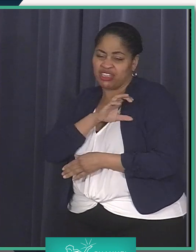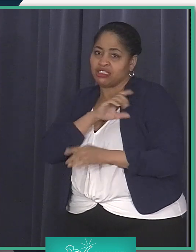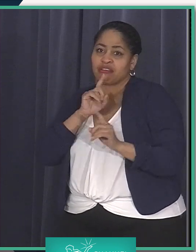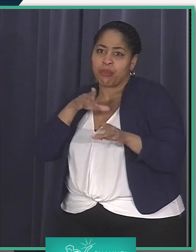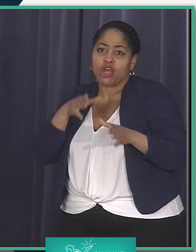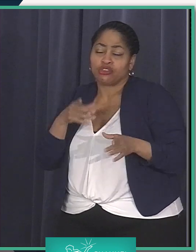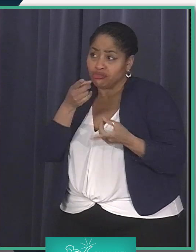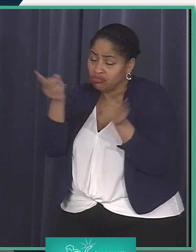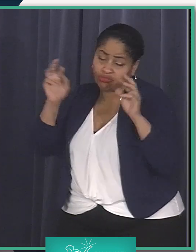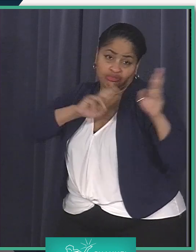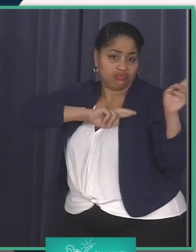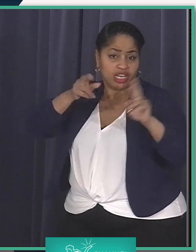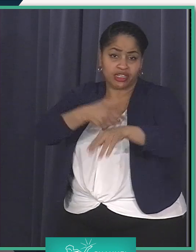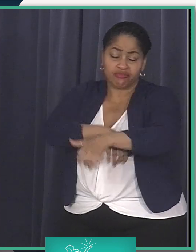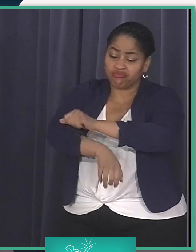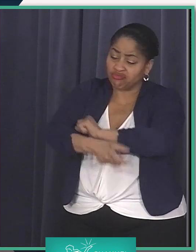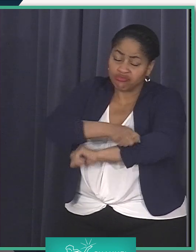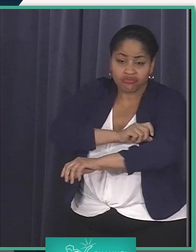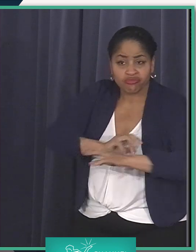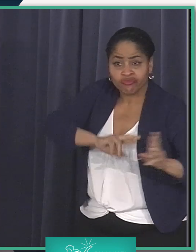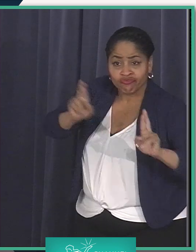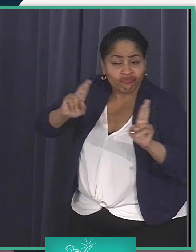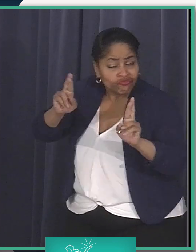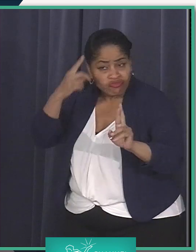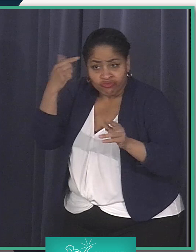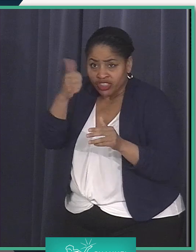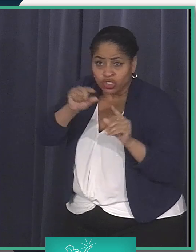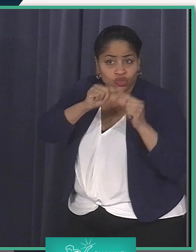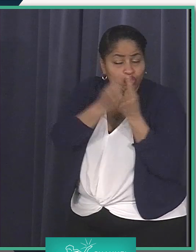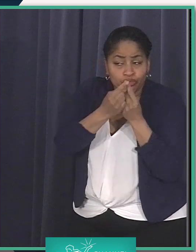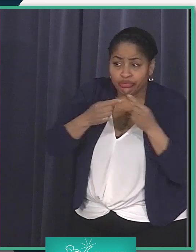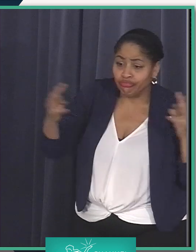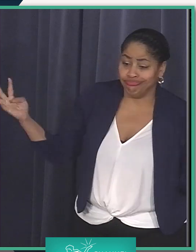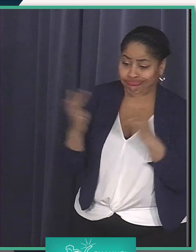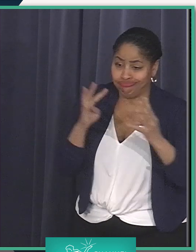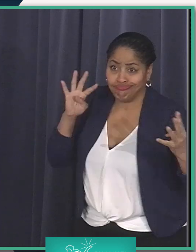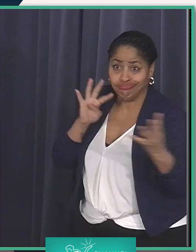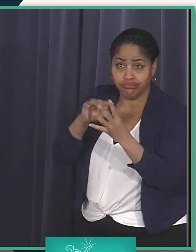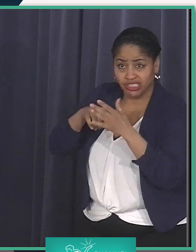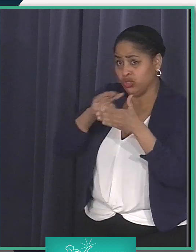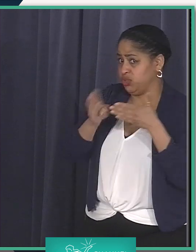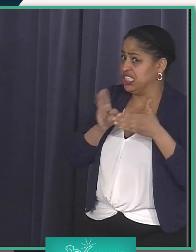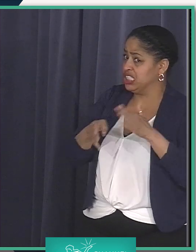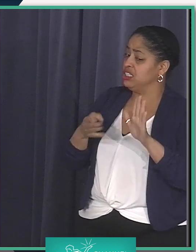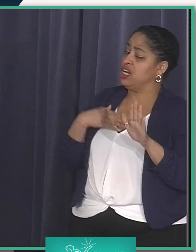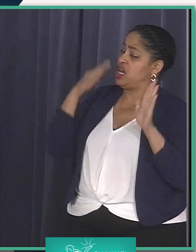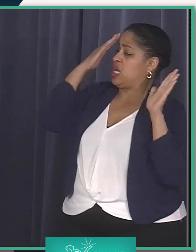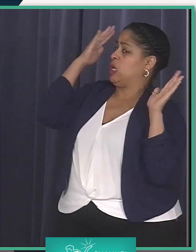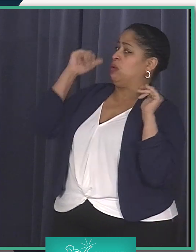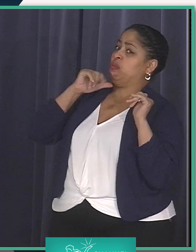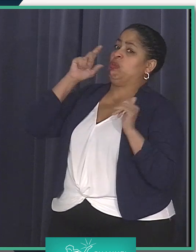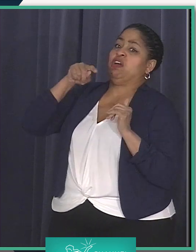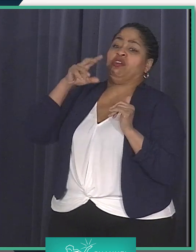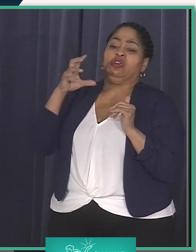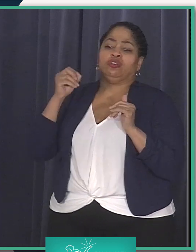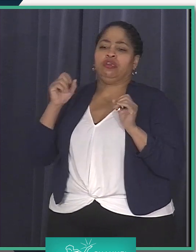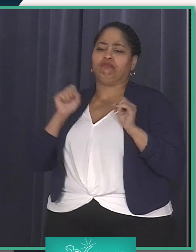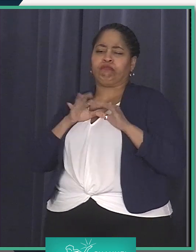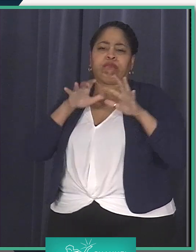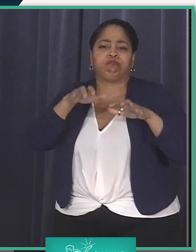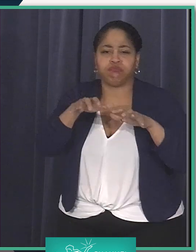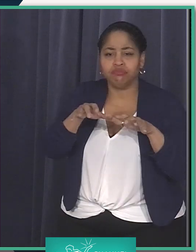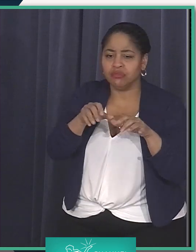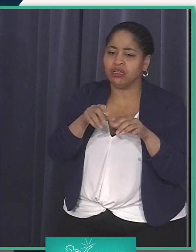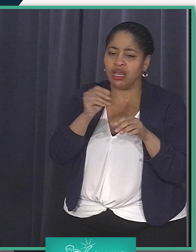very vigorous enforcement this weekend with any groups. And so I hope we won't have to do that.